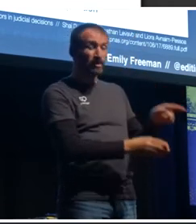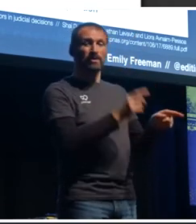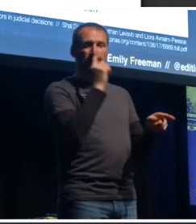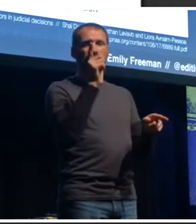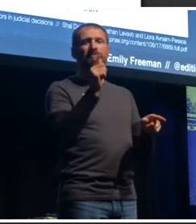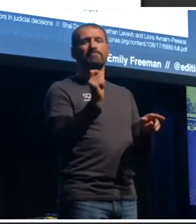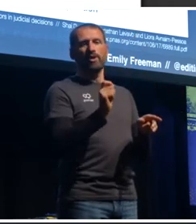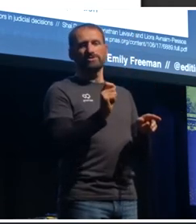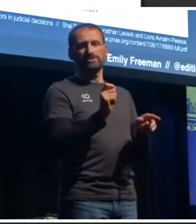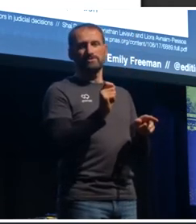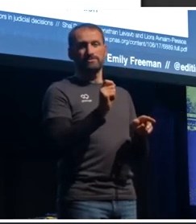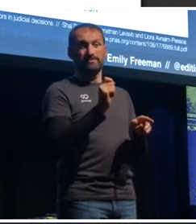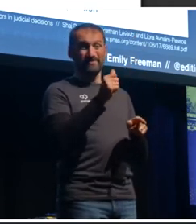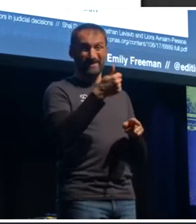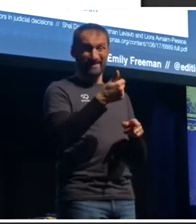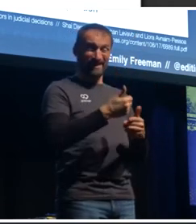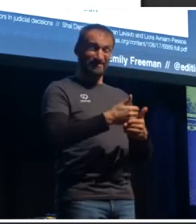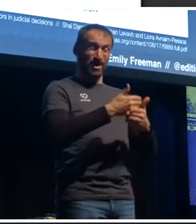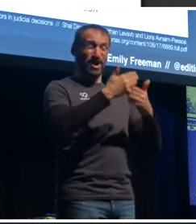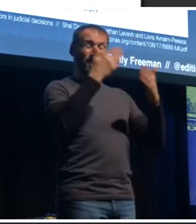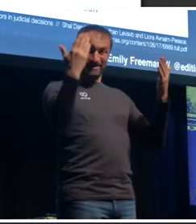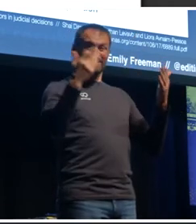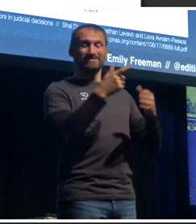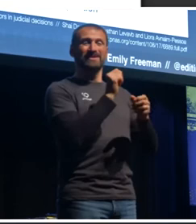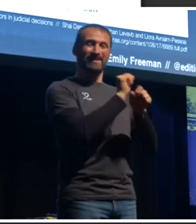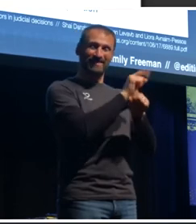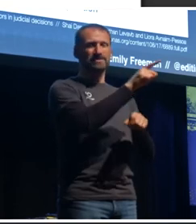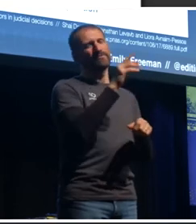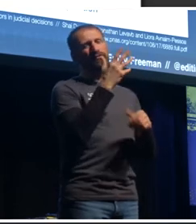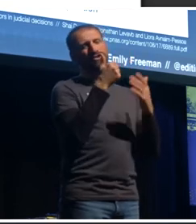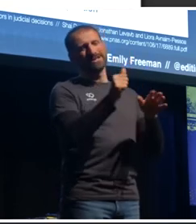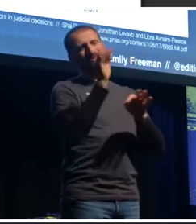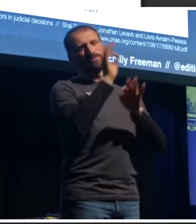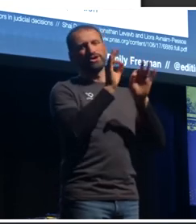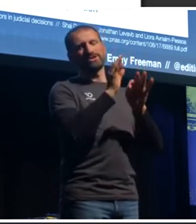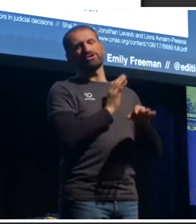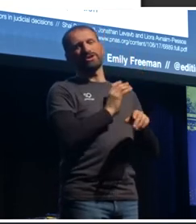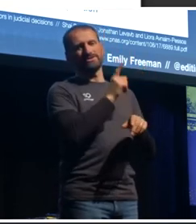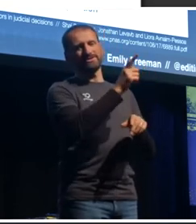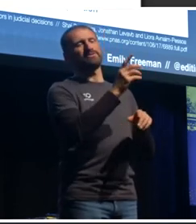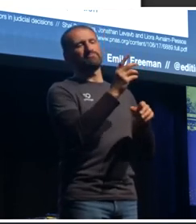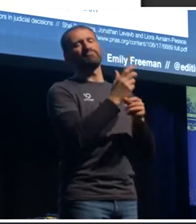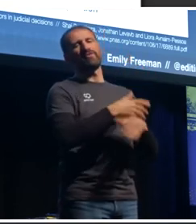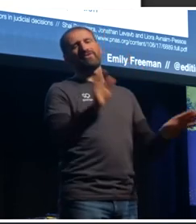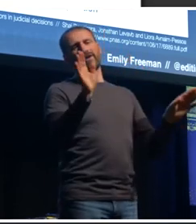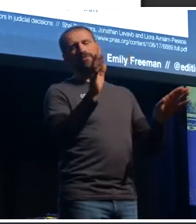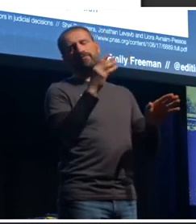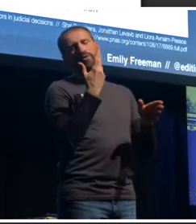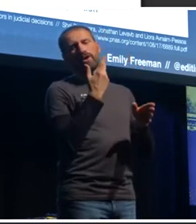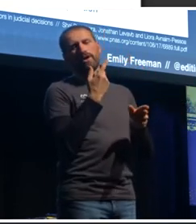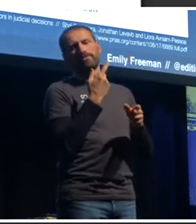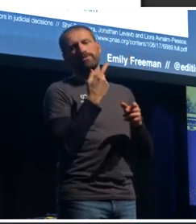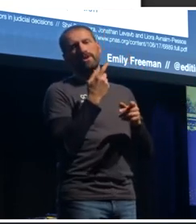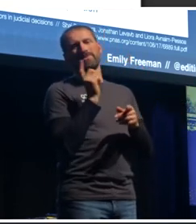morning, a prisoner had a 65% chance of being put on parole. That number began to more or less nosedive as time went